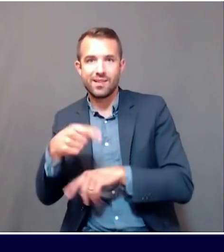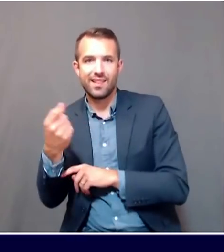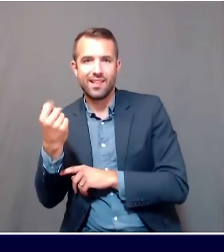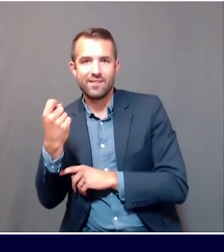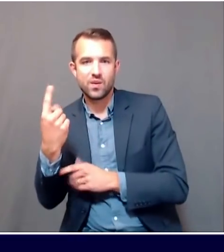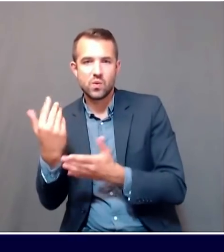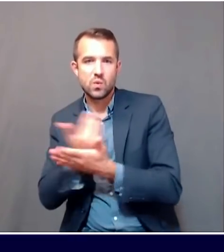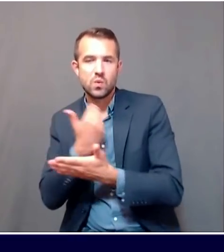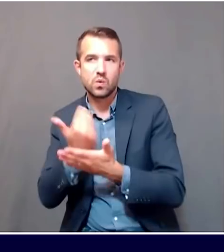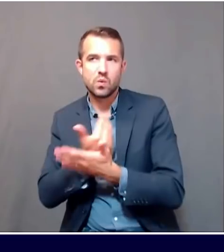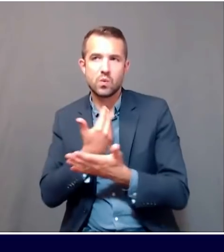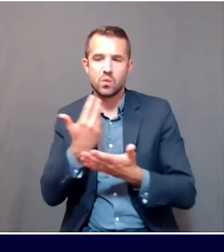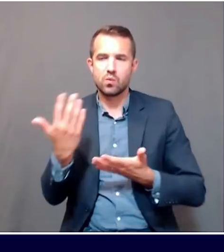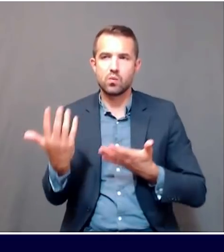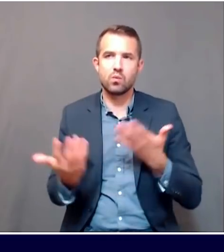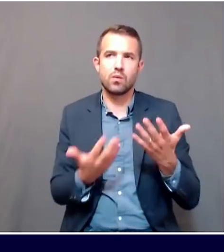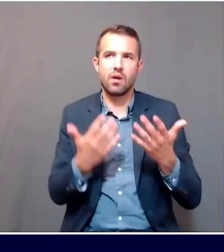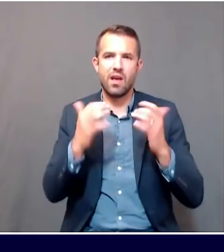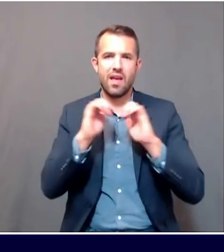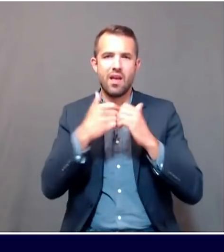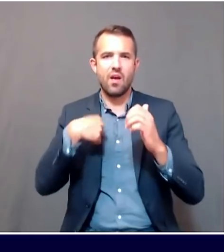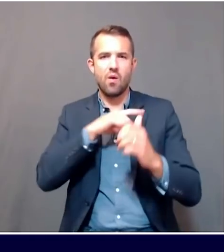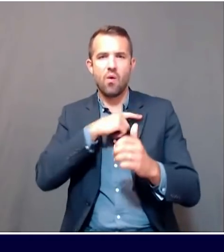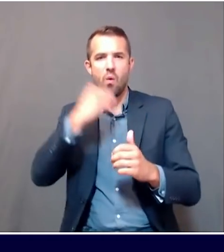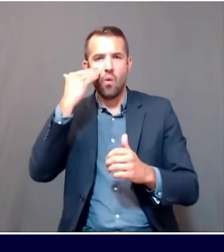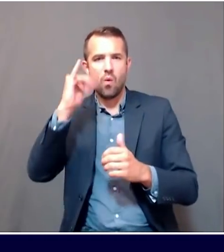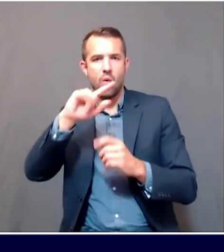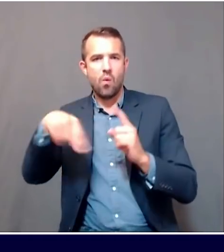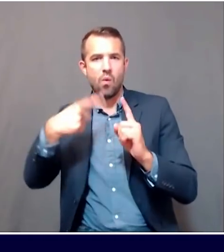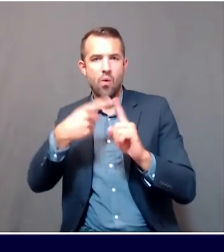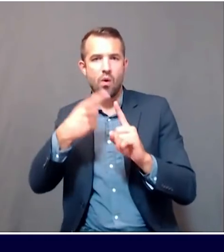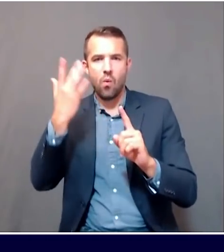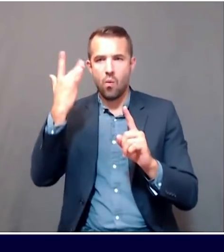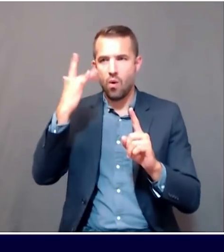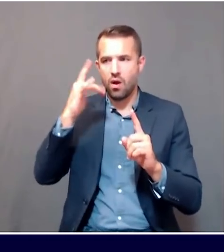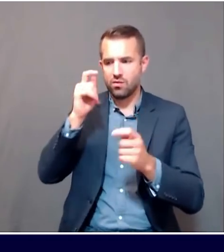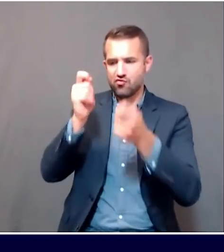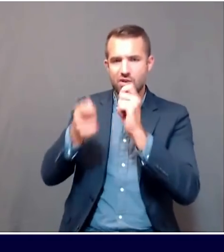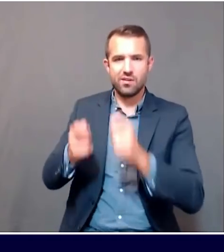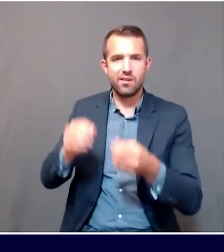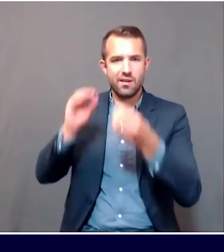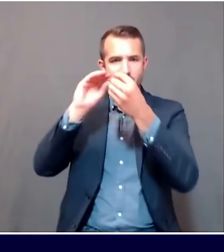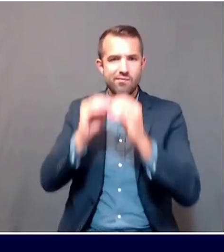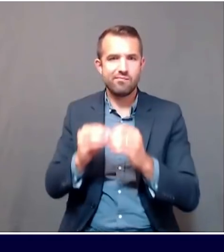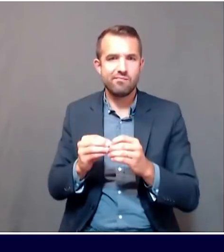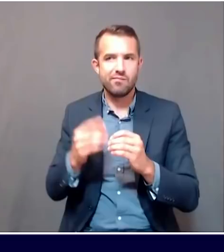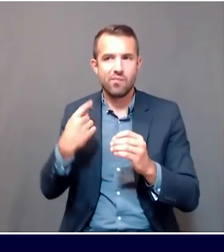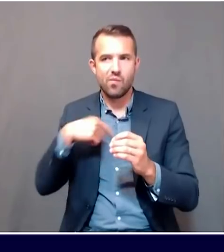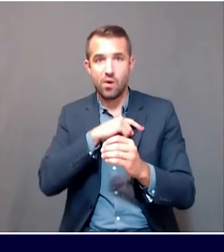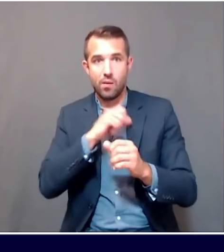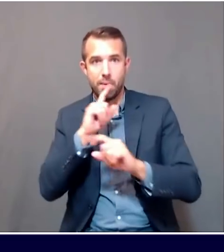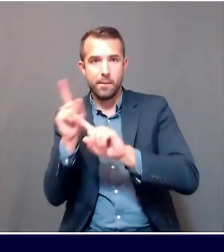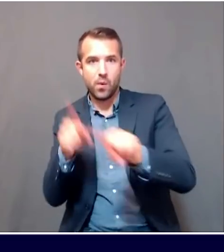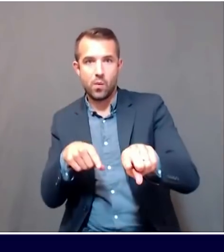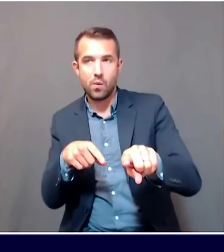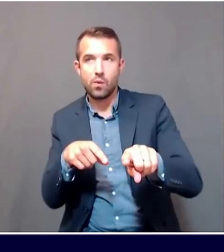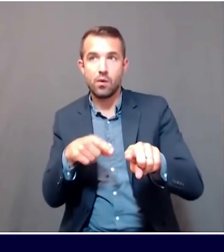we're accurately reporting the correct information? And what is the correct number for today for new cases? So,